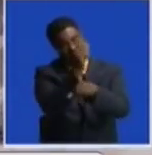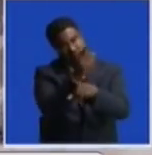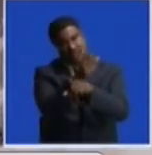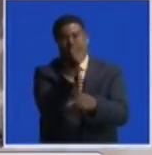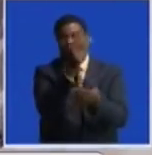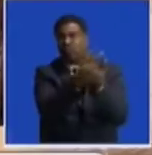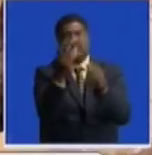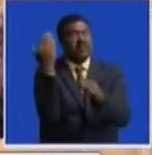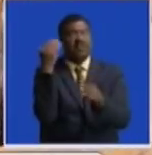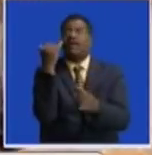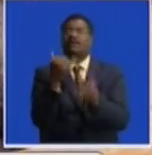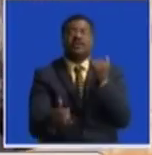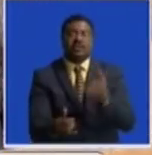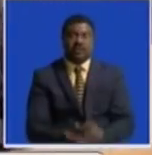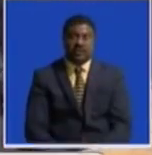weeks ago.